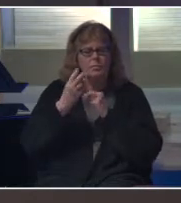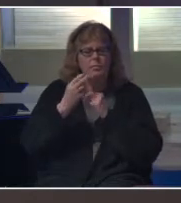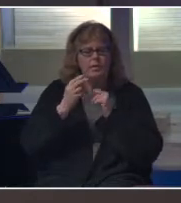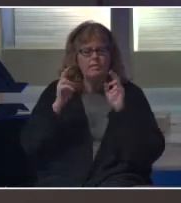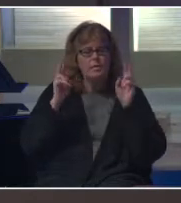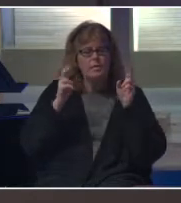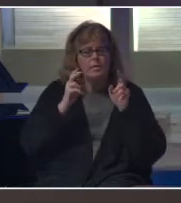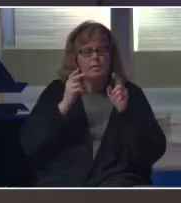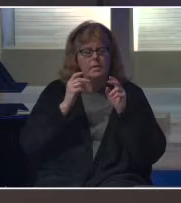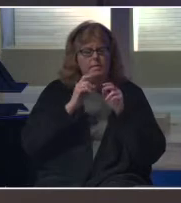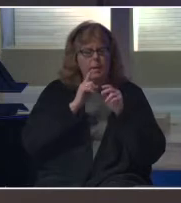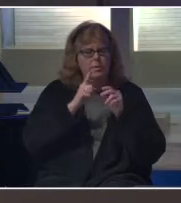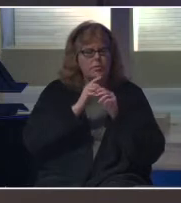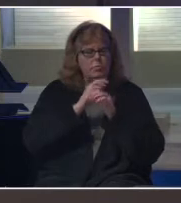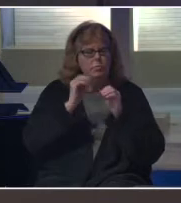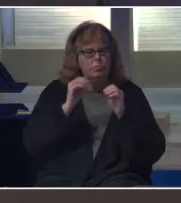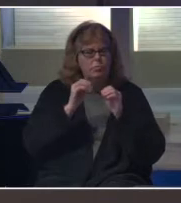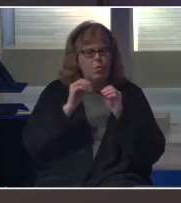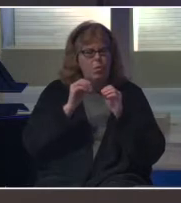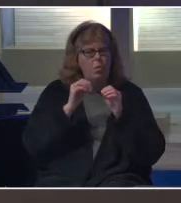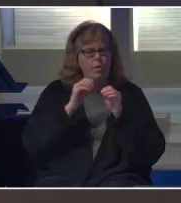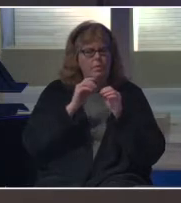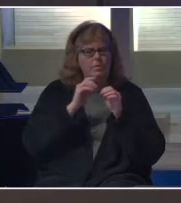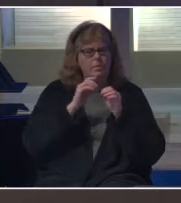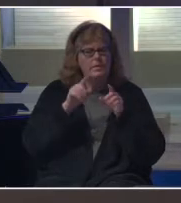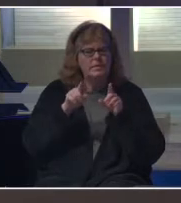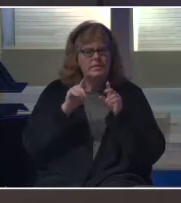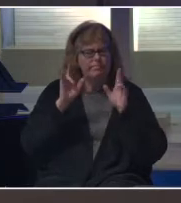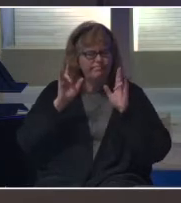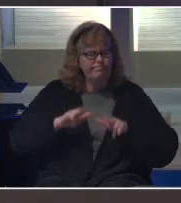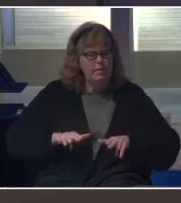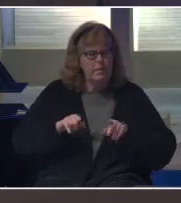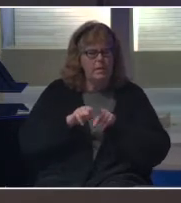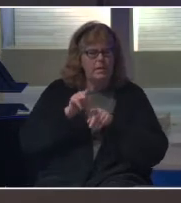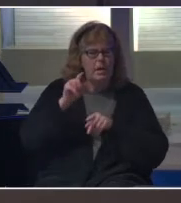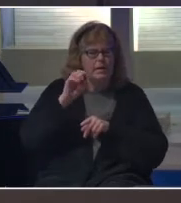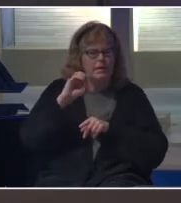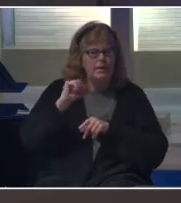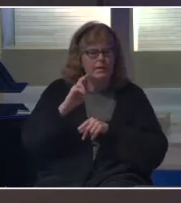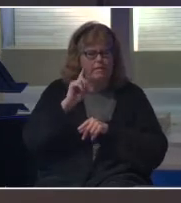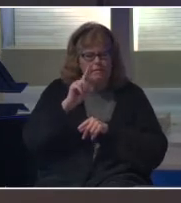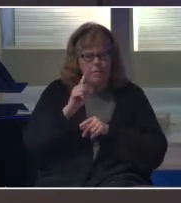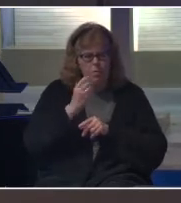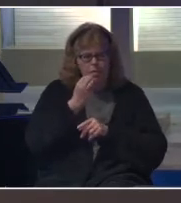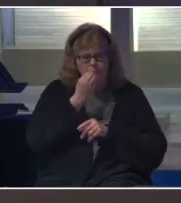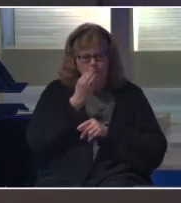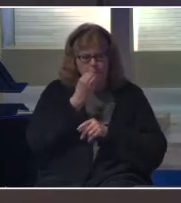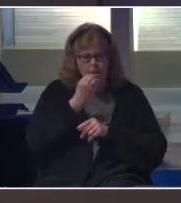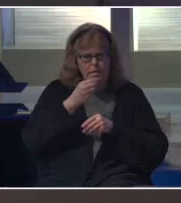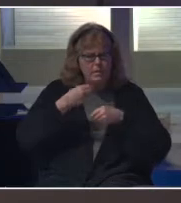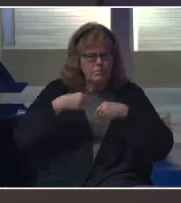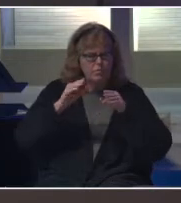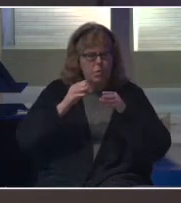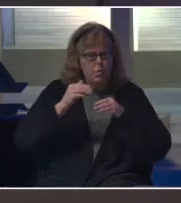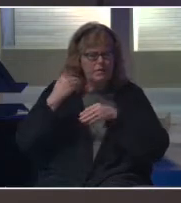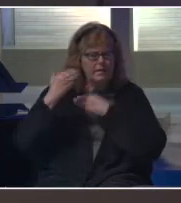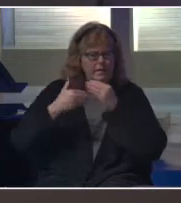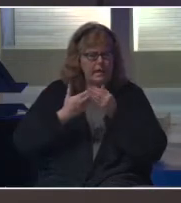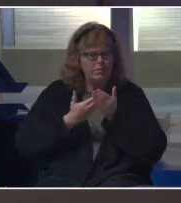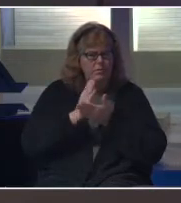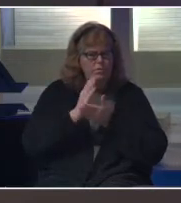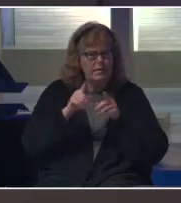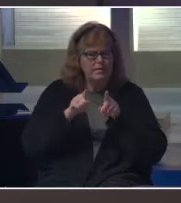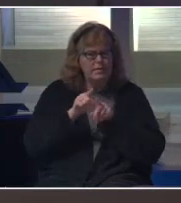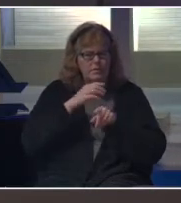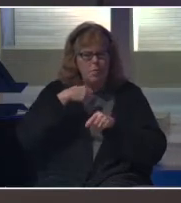one is immoral or godless like Esau, who for a single meal sold his inheritance rights as the oldest